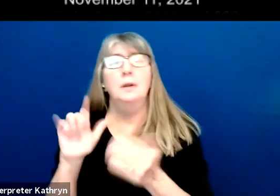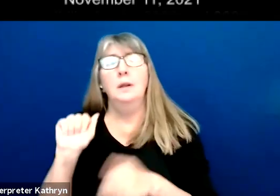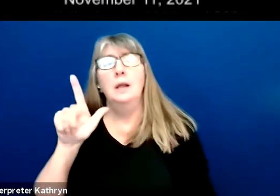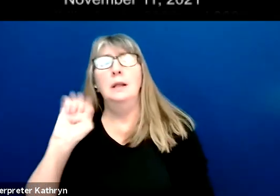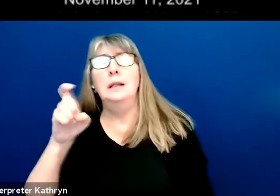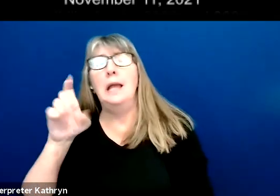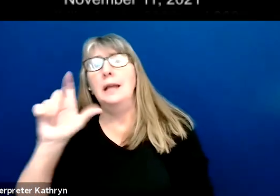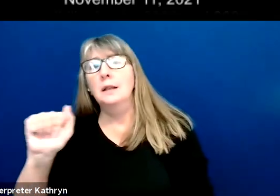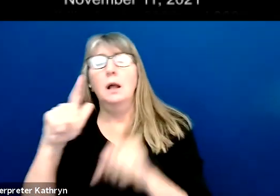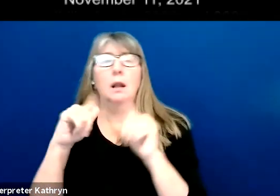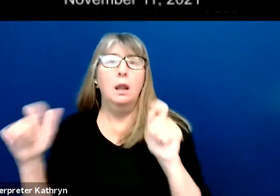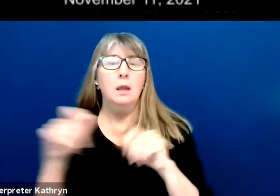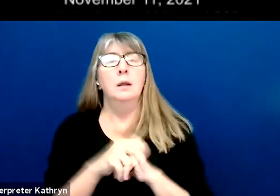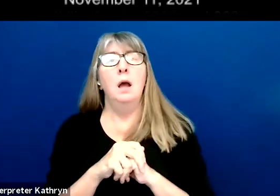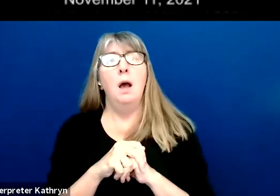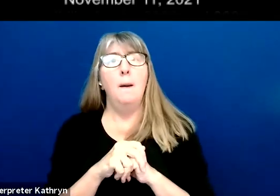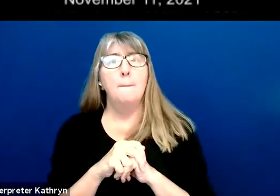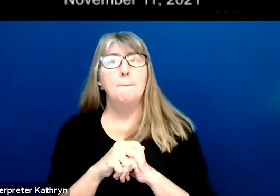etc. But